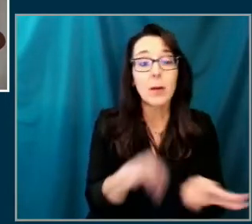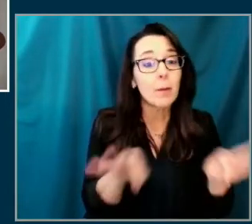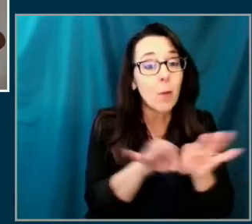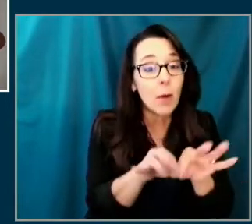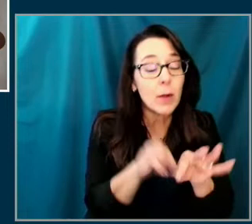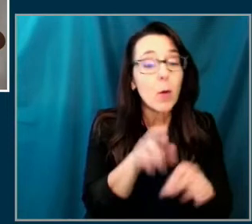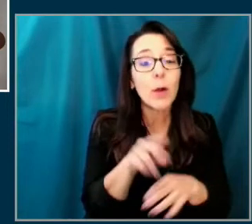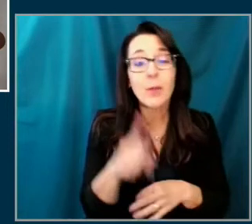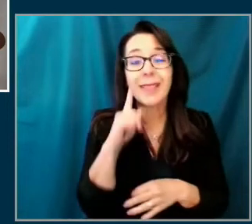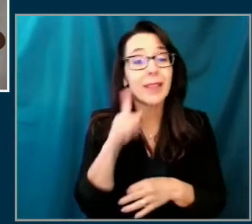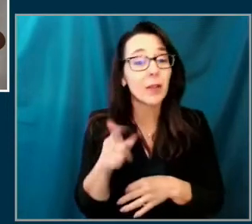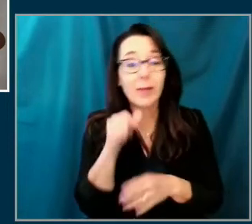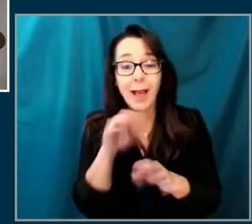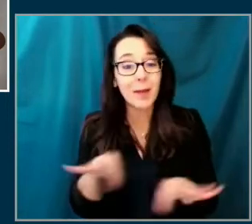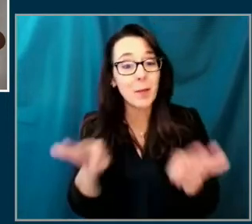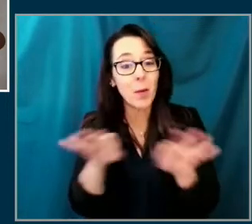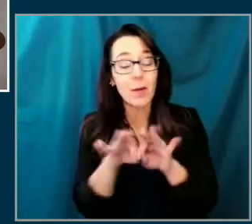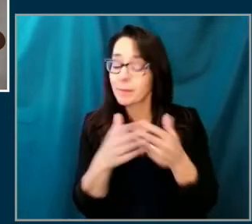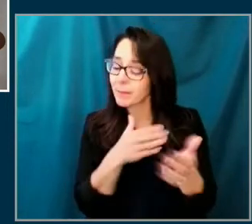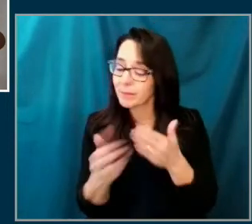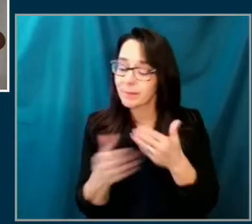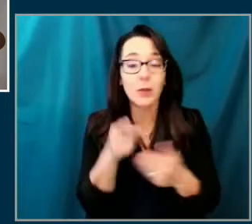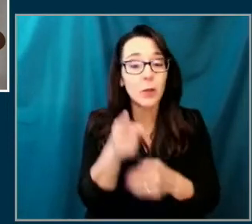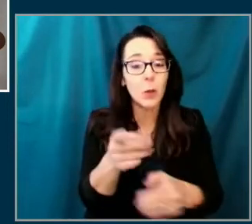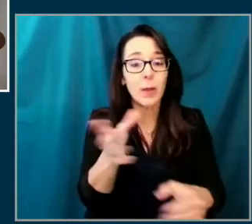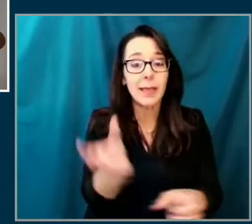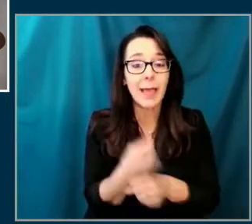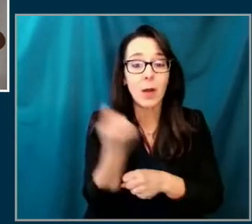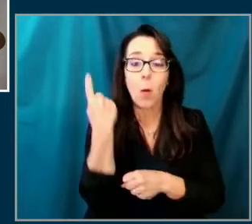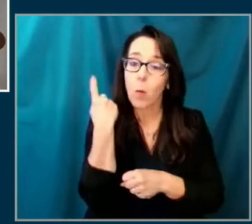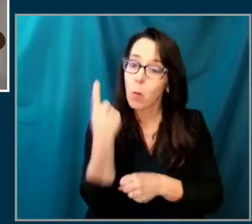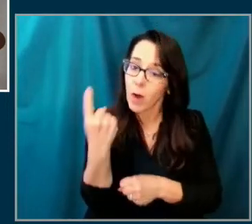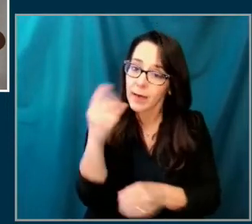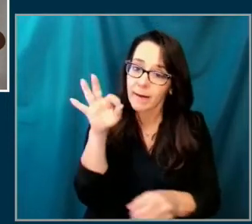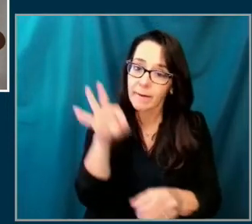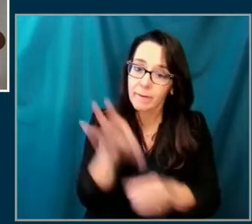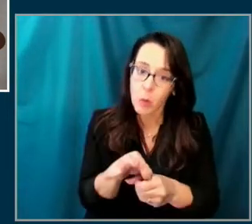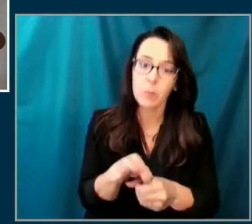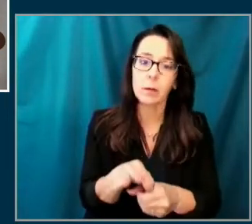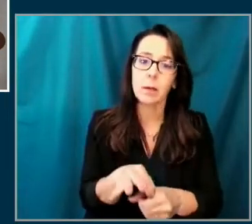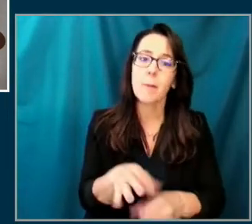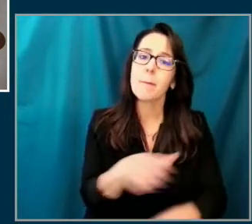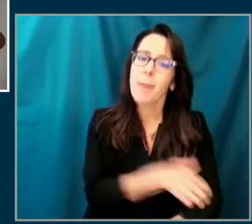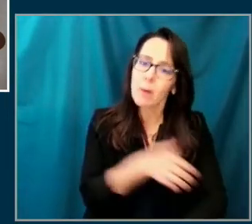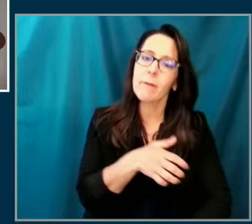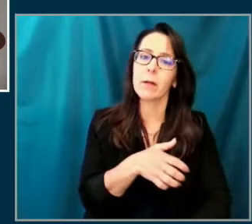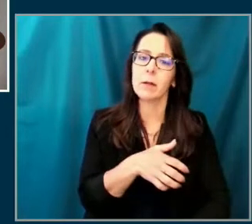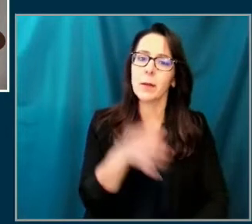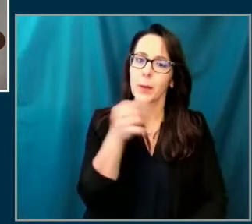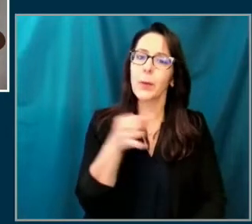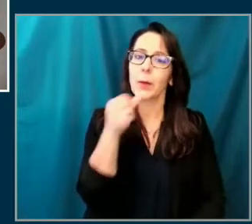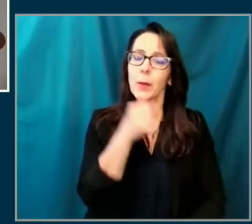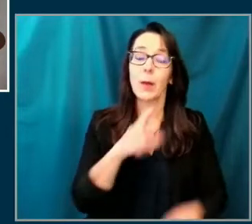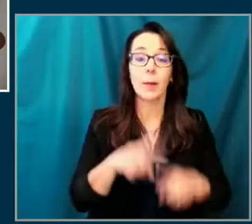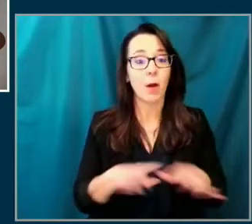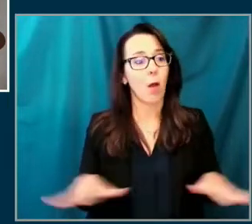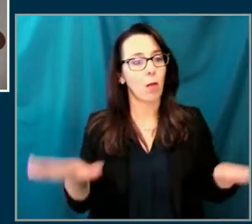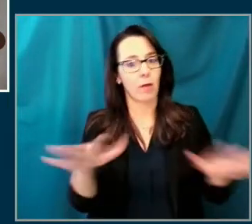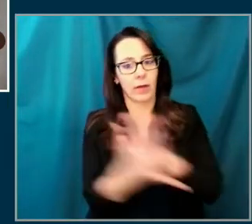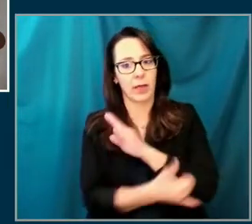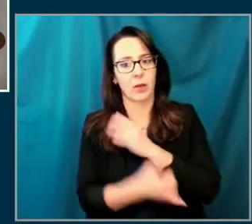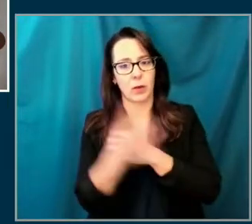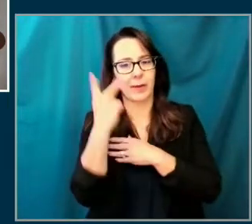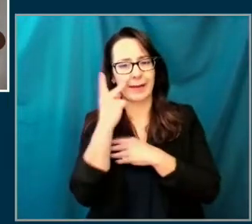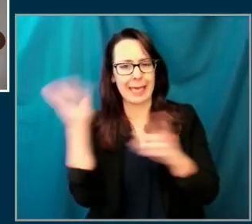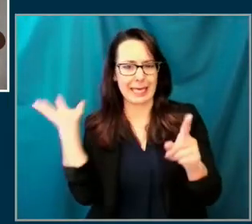you get one vote, and that is powerful for those who are poor. What we see across the nation is an attack on our voting system, and I